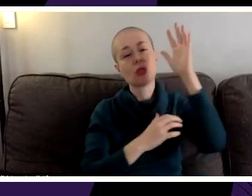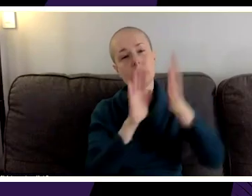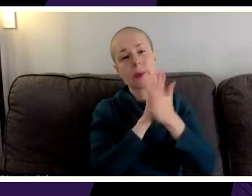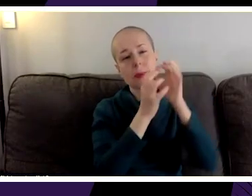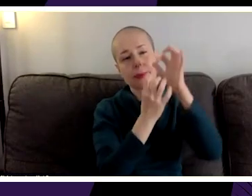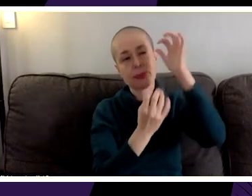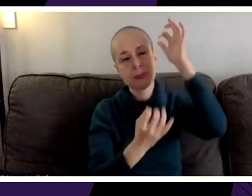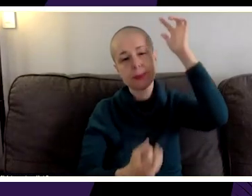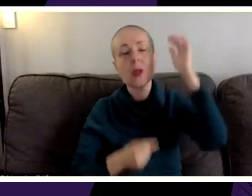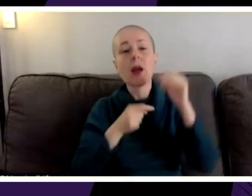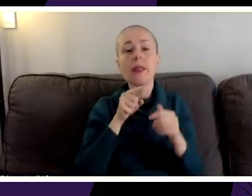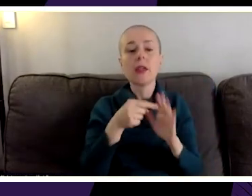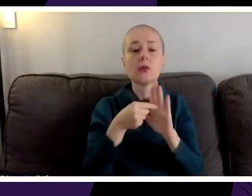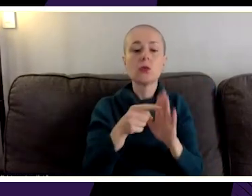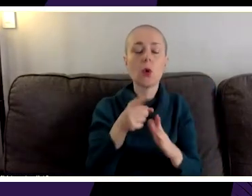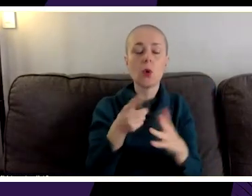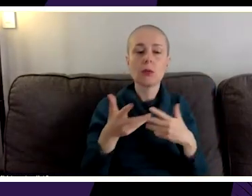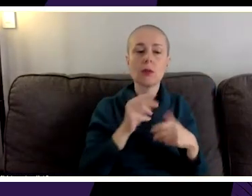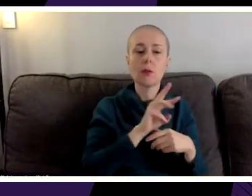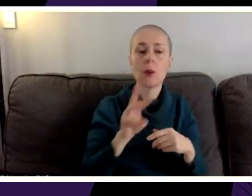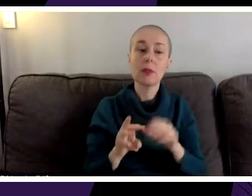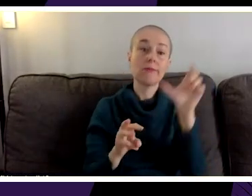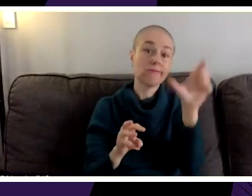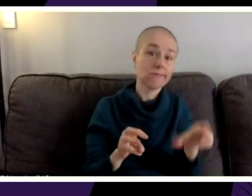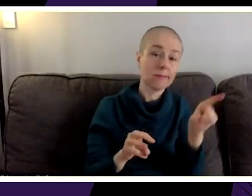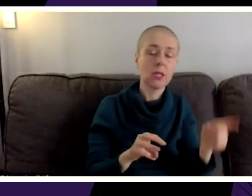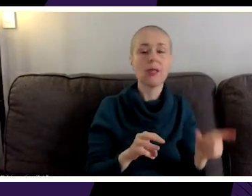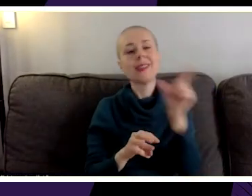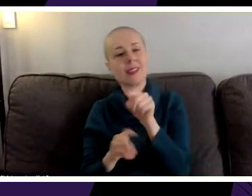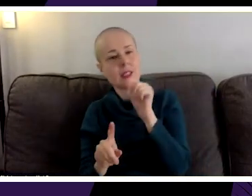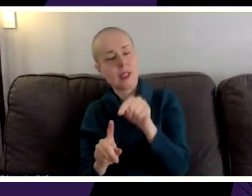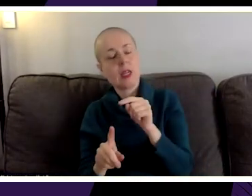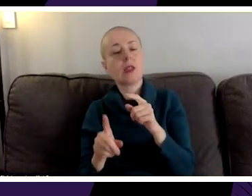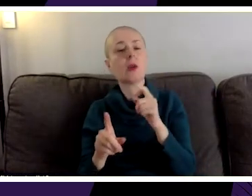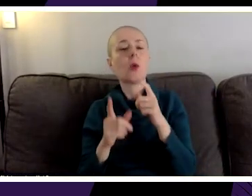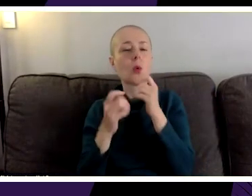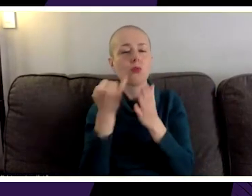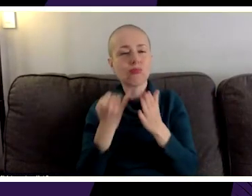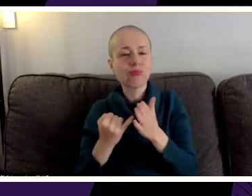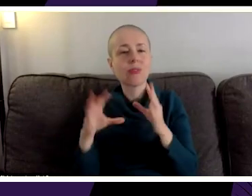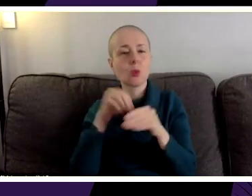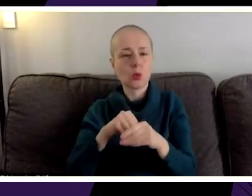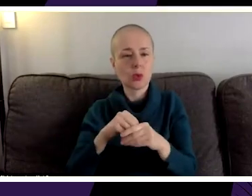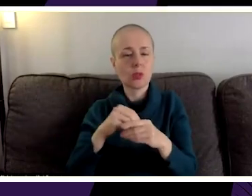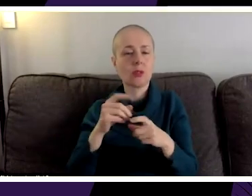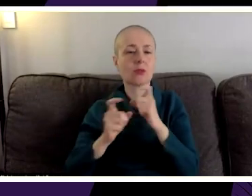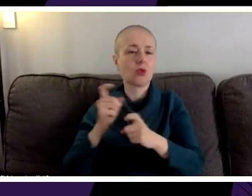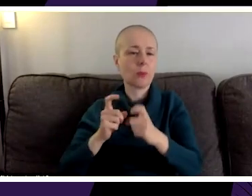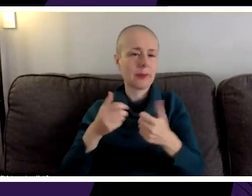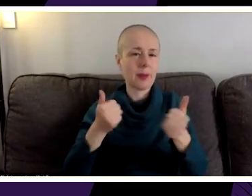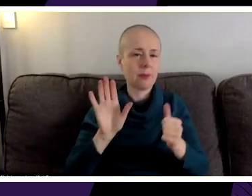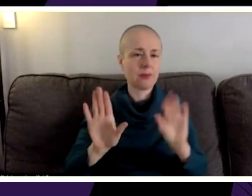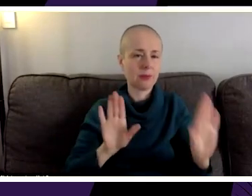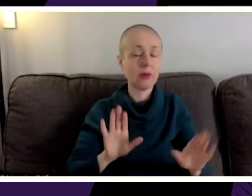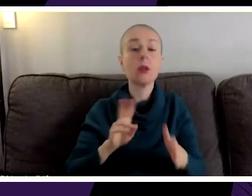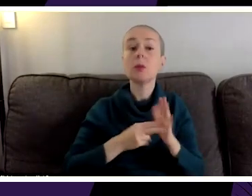interactive website was on one side, and the contributor sketches that you see earlier were on the other side,